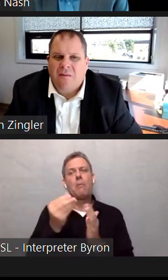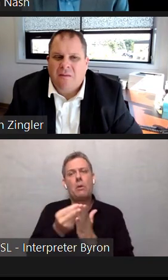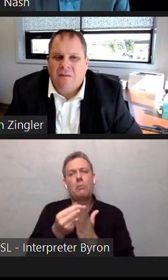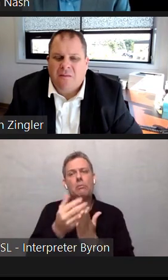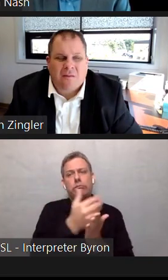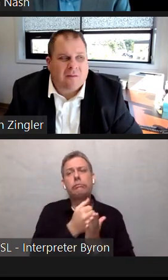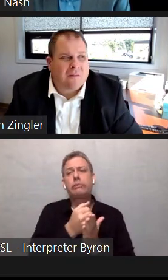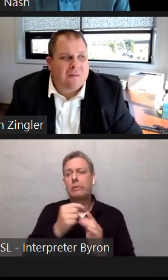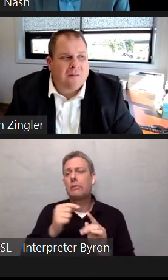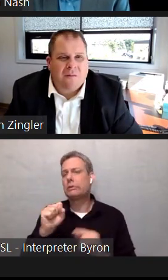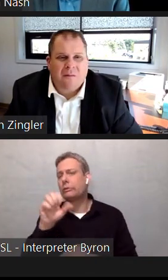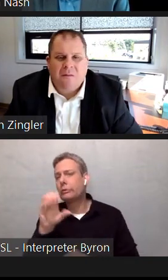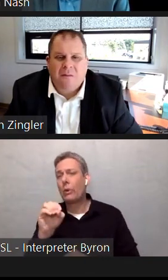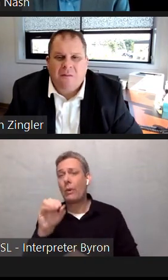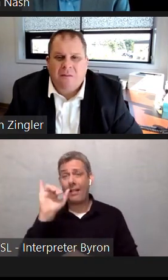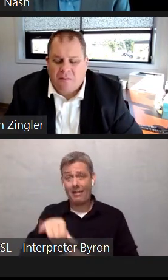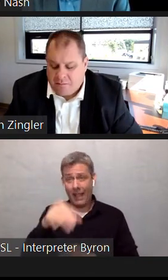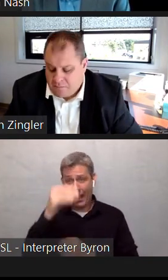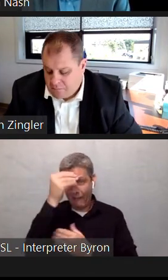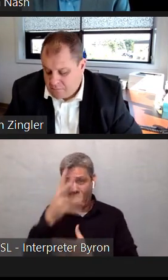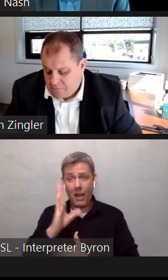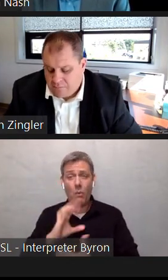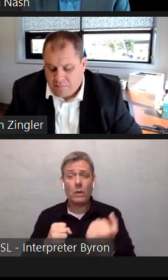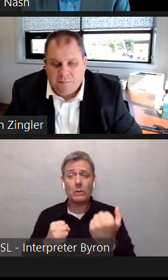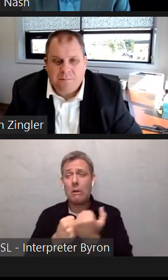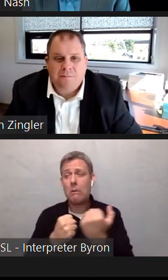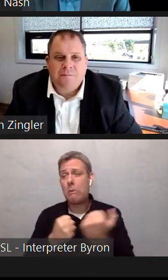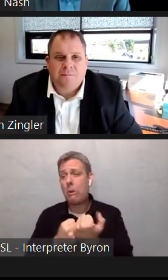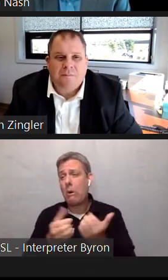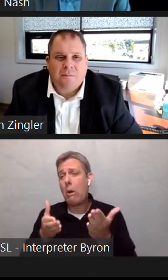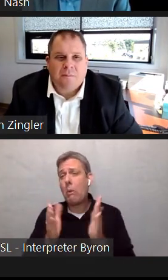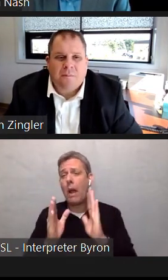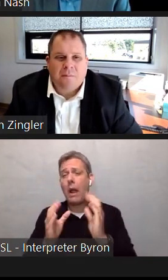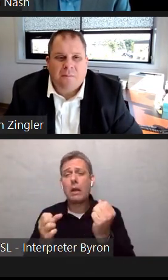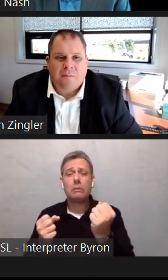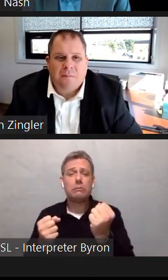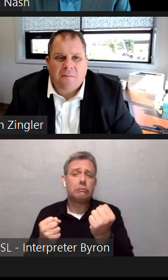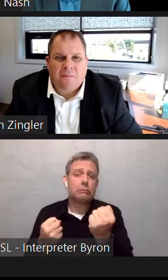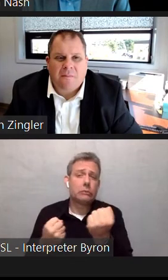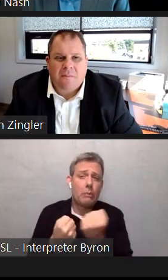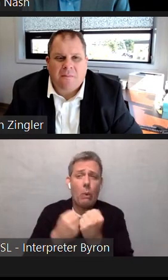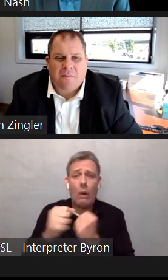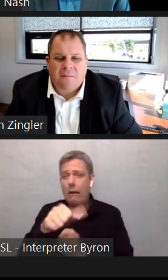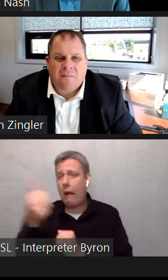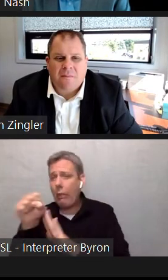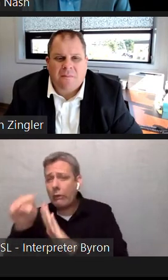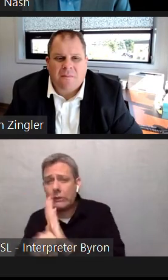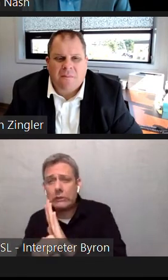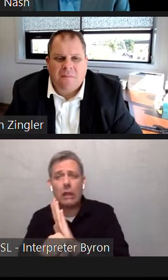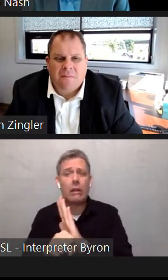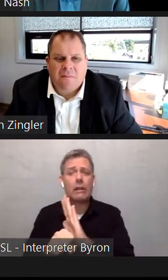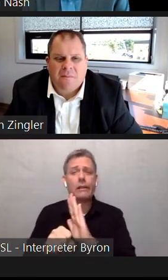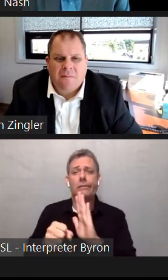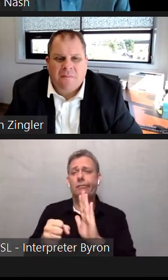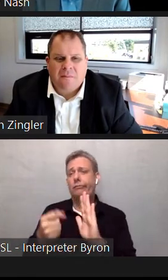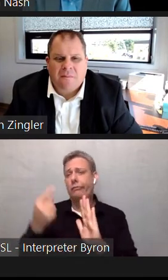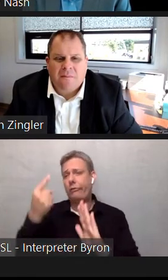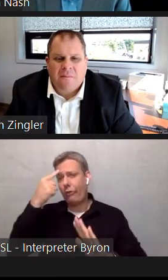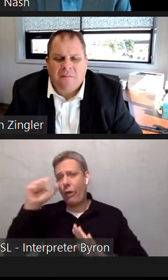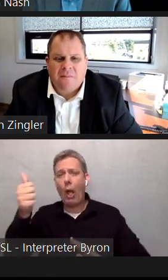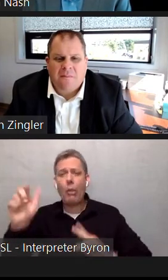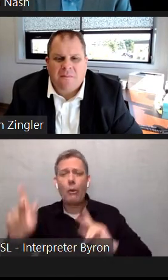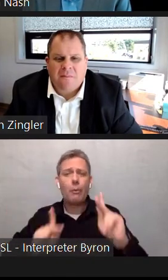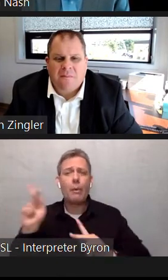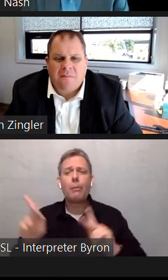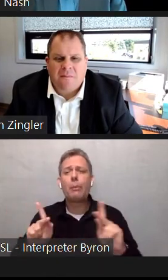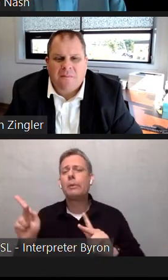So data that could support in a way of maybe working in another state, I can then also put in our ABLE plan to other resources, is what